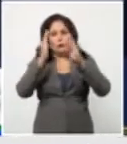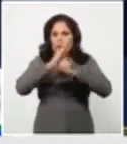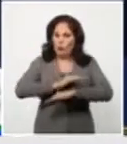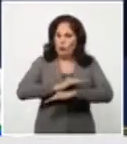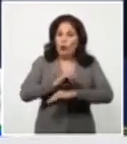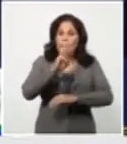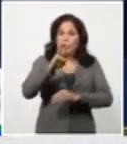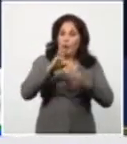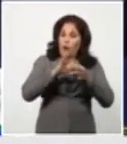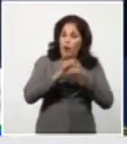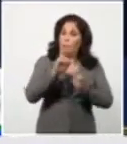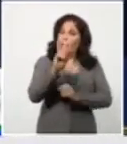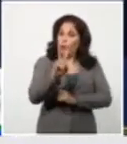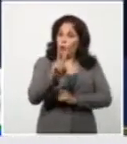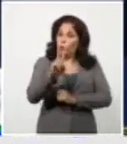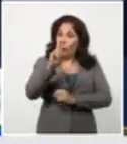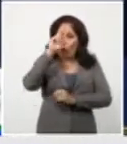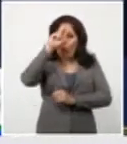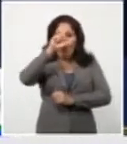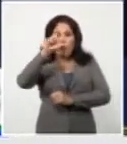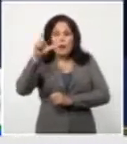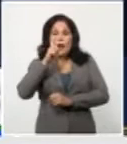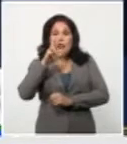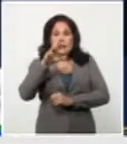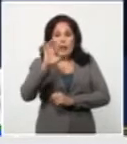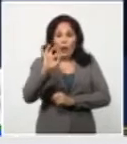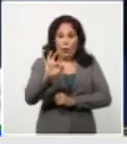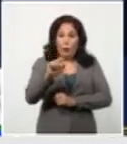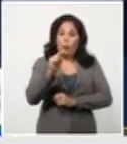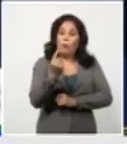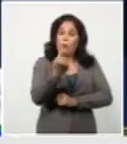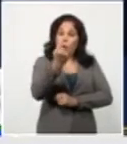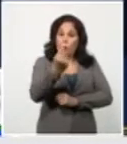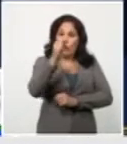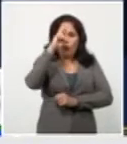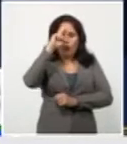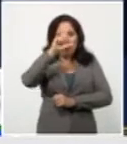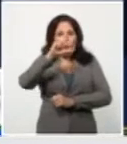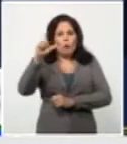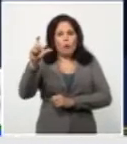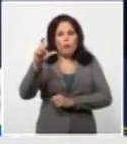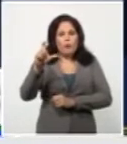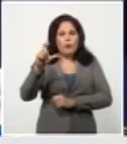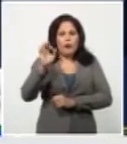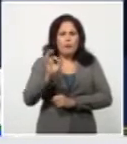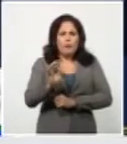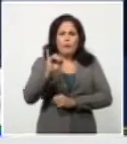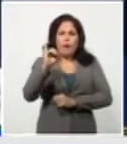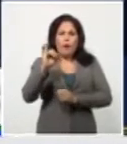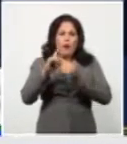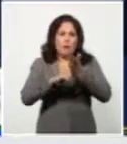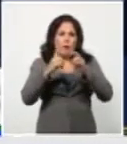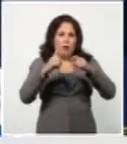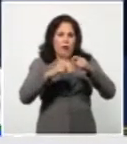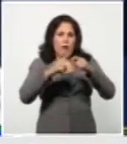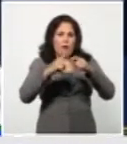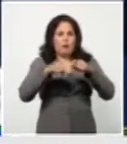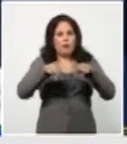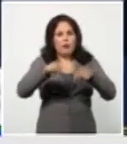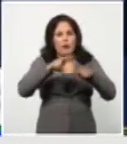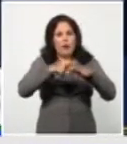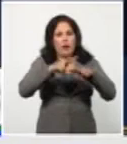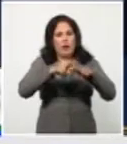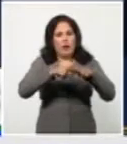And we report again 3 patients in serious condition. We had the same we had yesterday and the day before yesterday. We have no